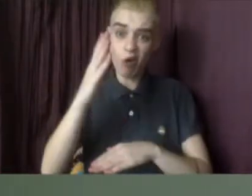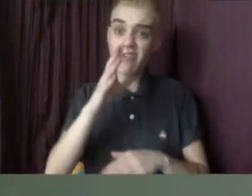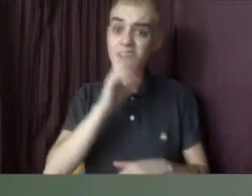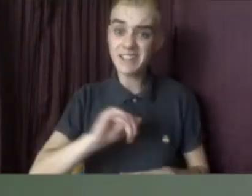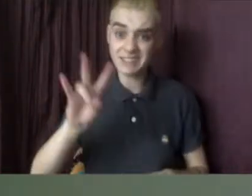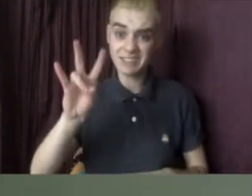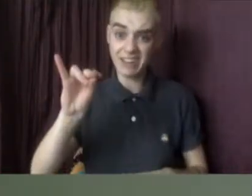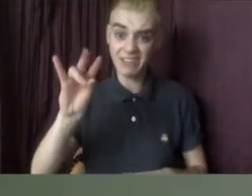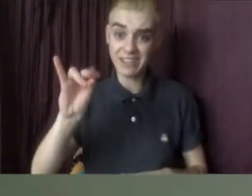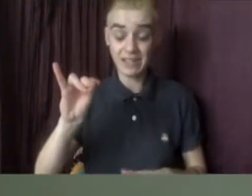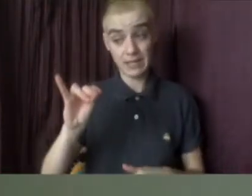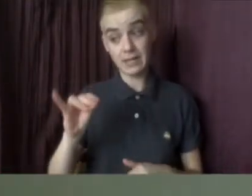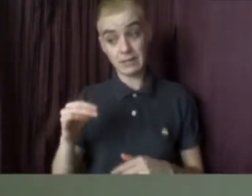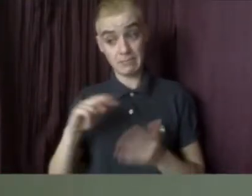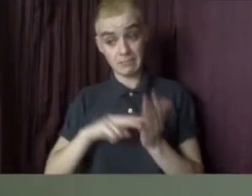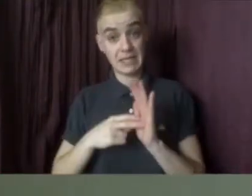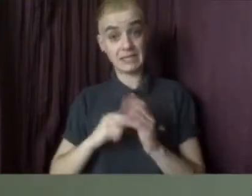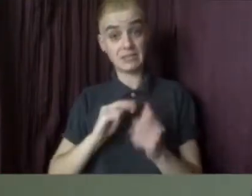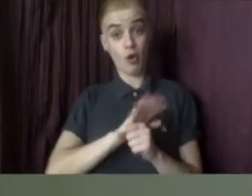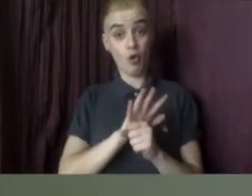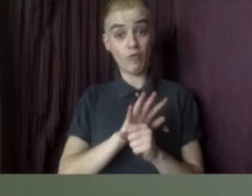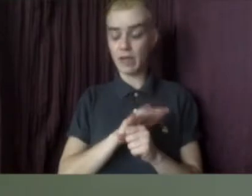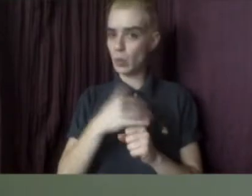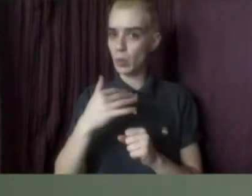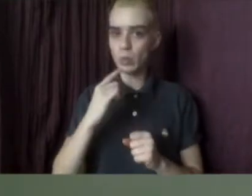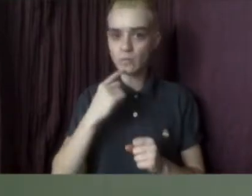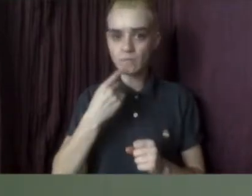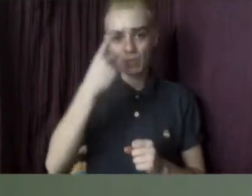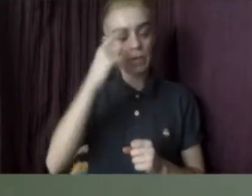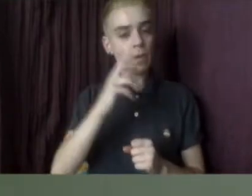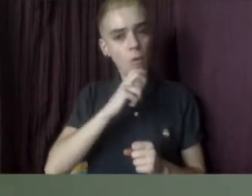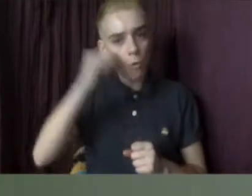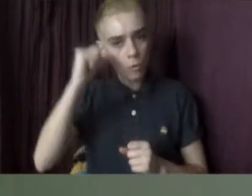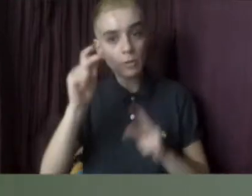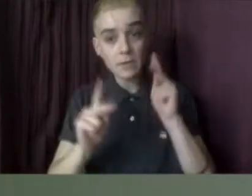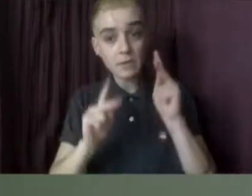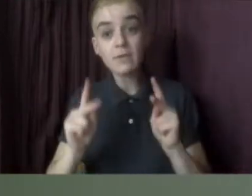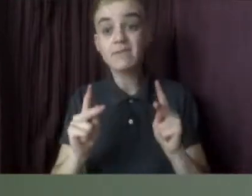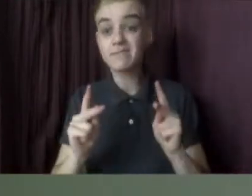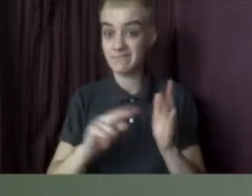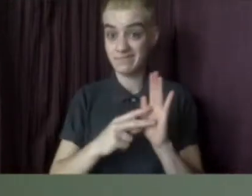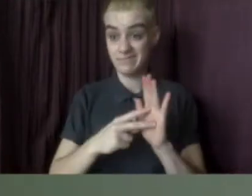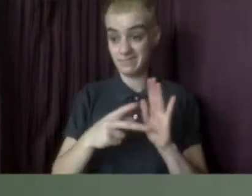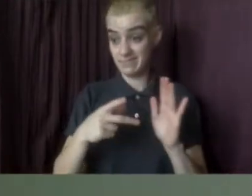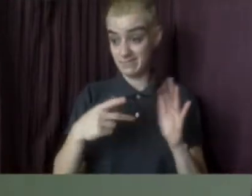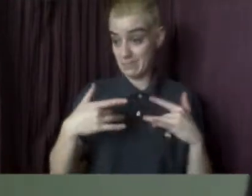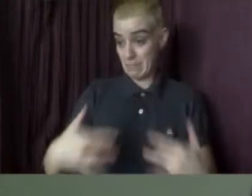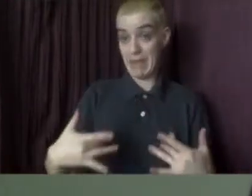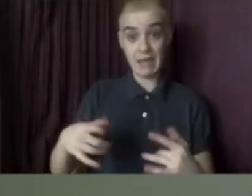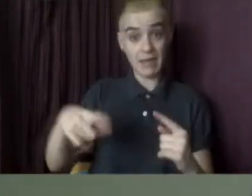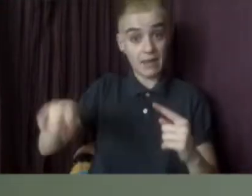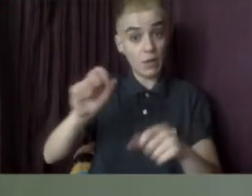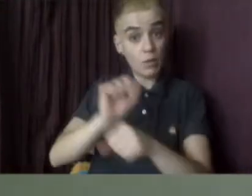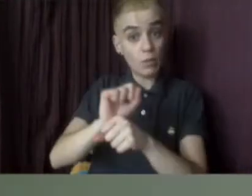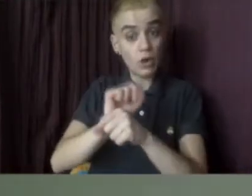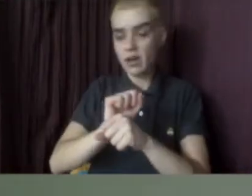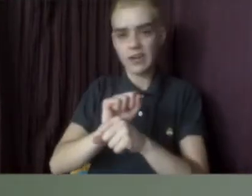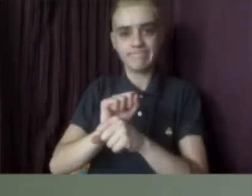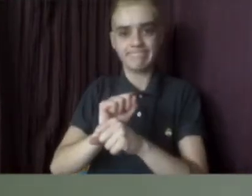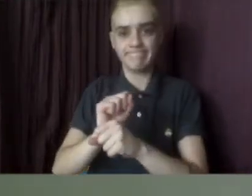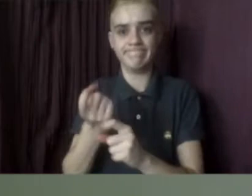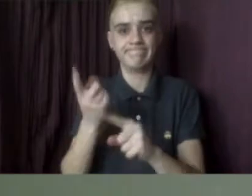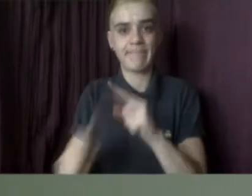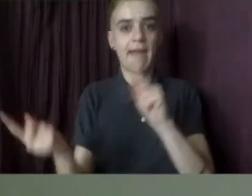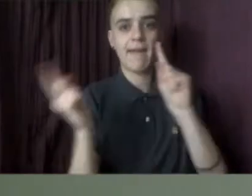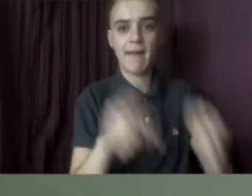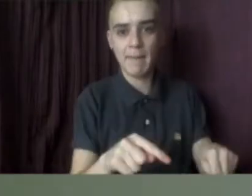a great deal to massive long lines here in Georgia for the primary, the June primary. But then here's the thing that I